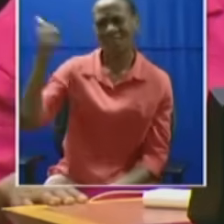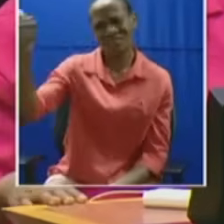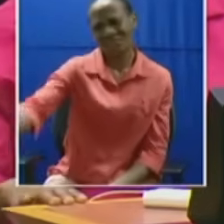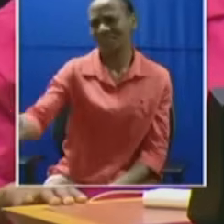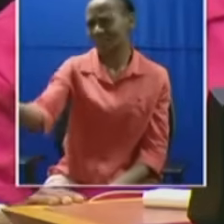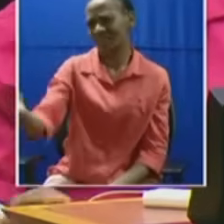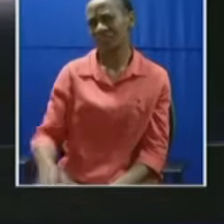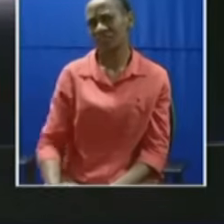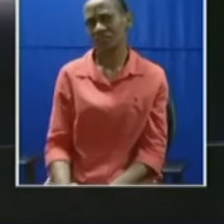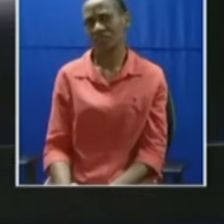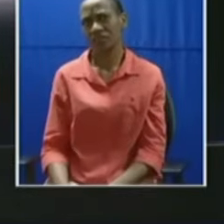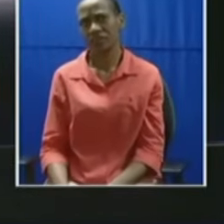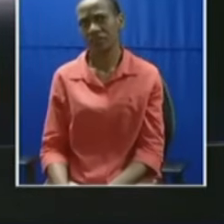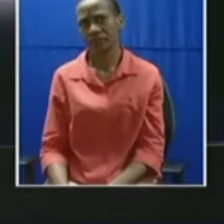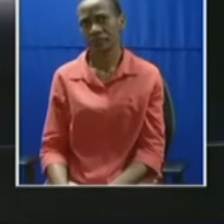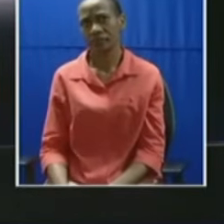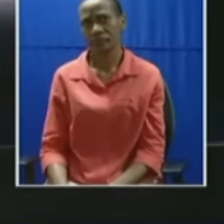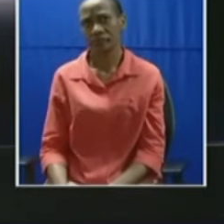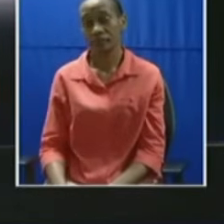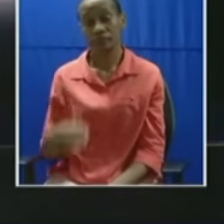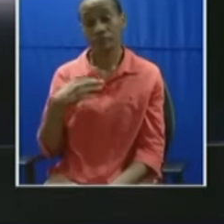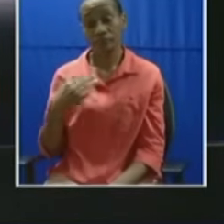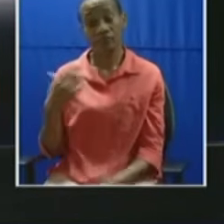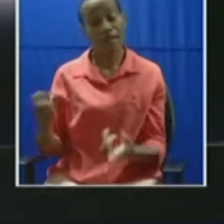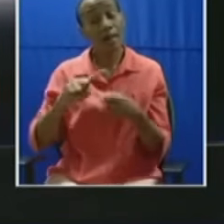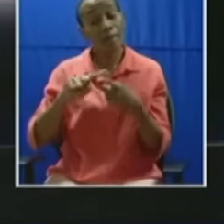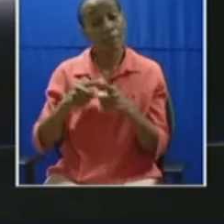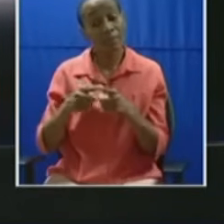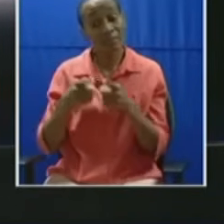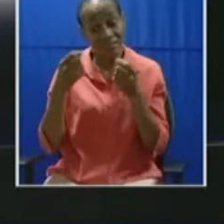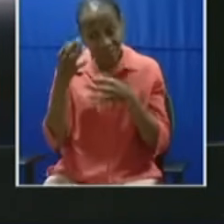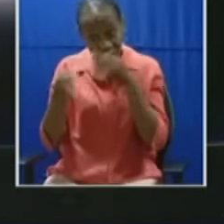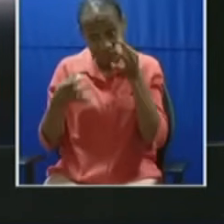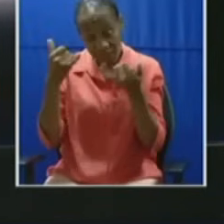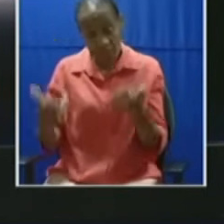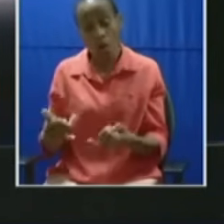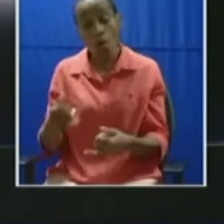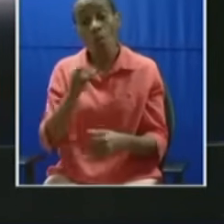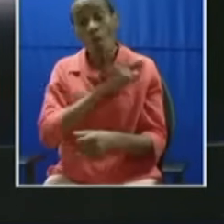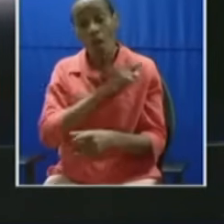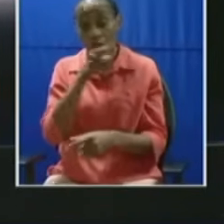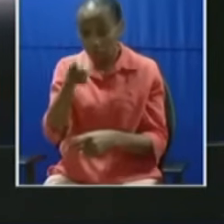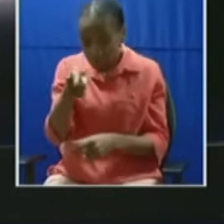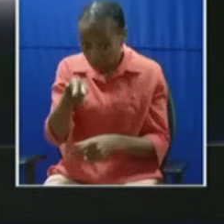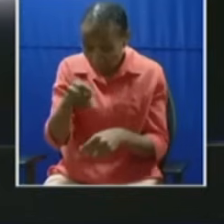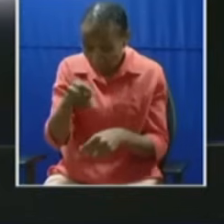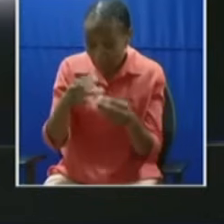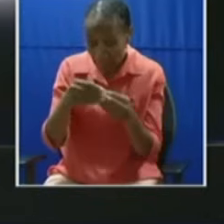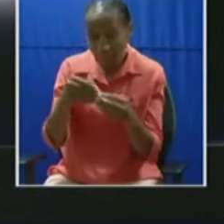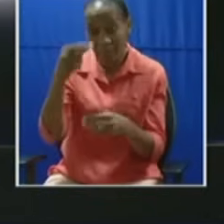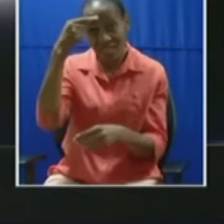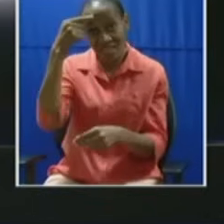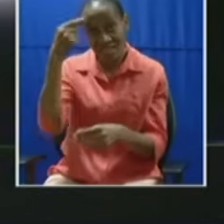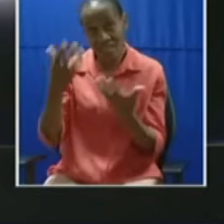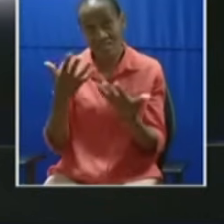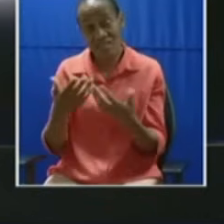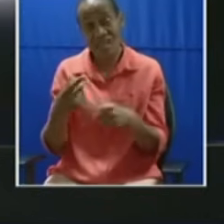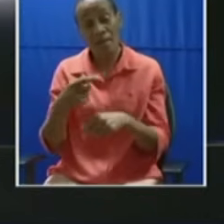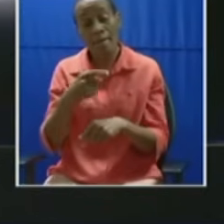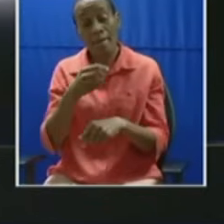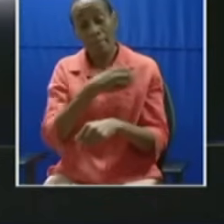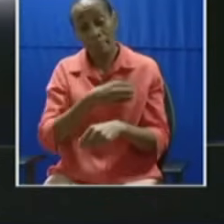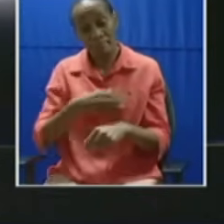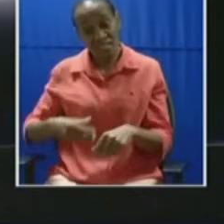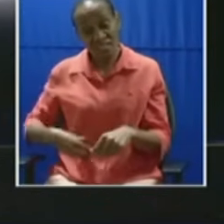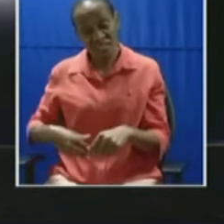your seat. I'm addressing this point so that this honorable member does not think that the President has no time and